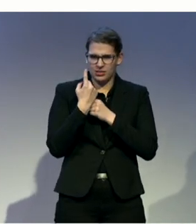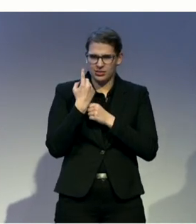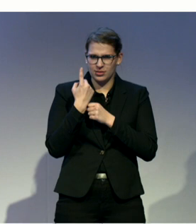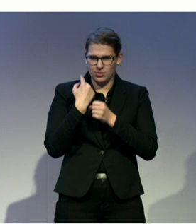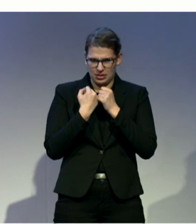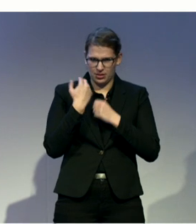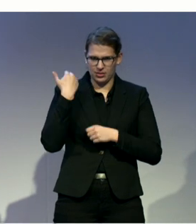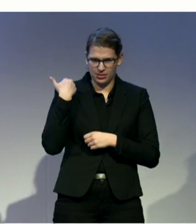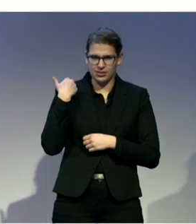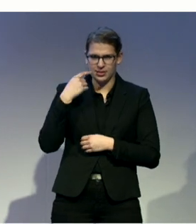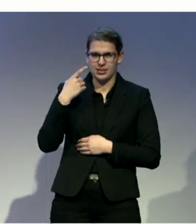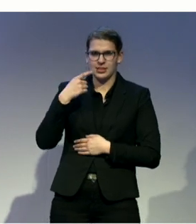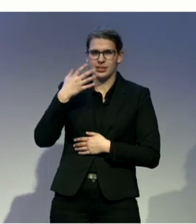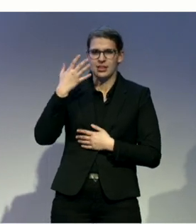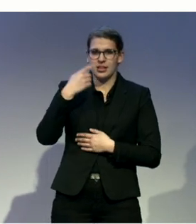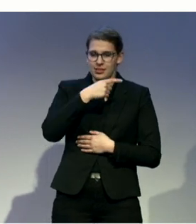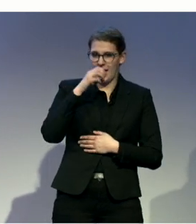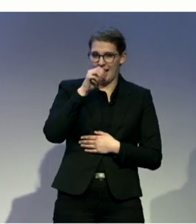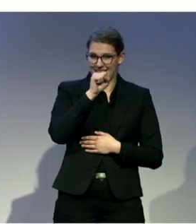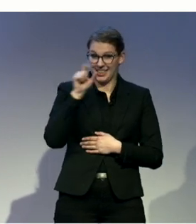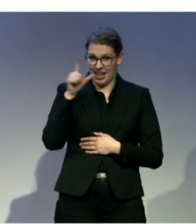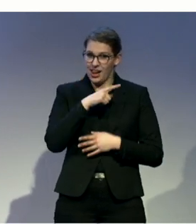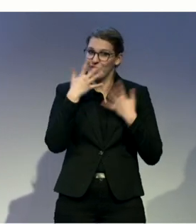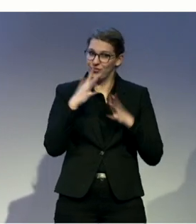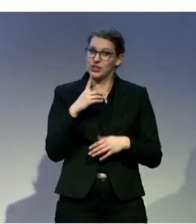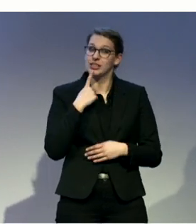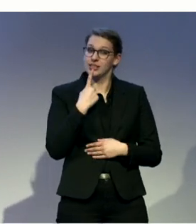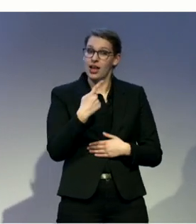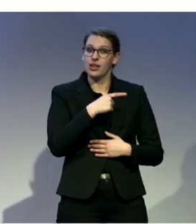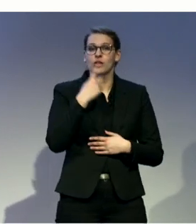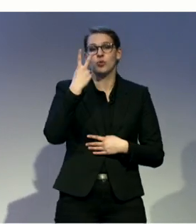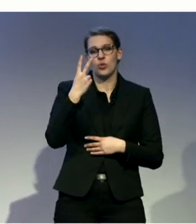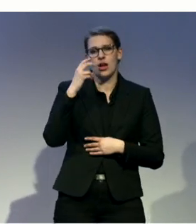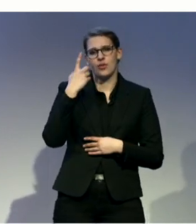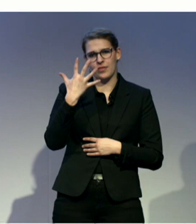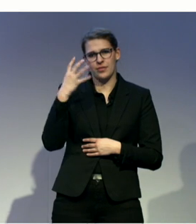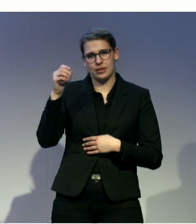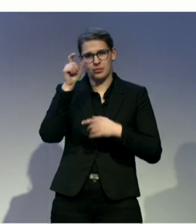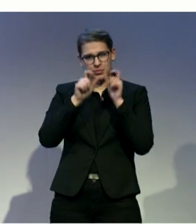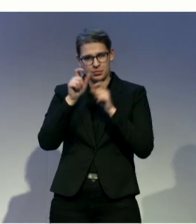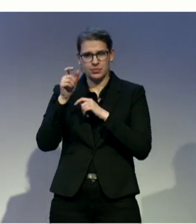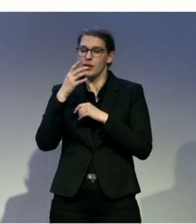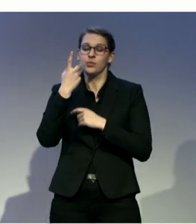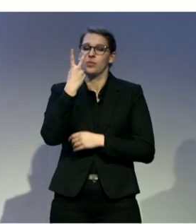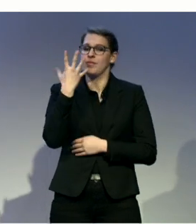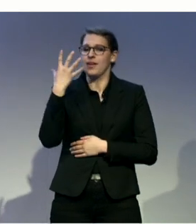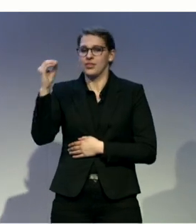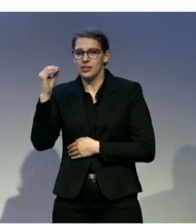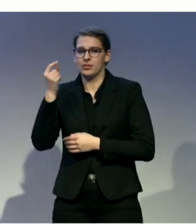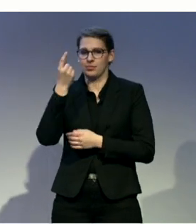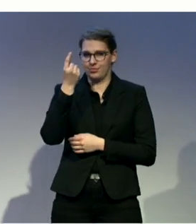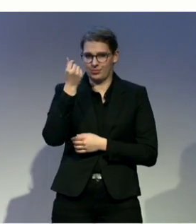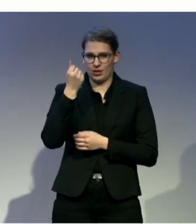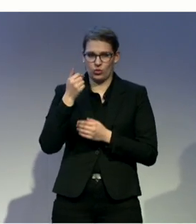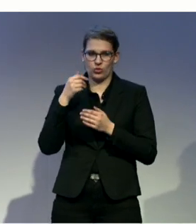Essel promised to give $25,000 if someone from Austrian colleagues will take some experience from outside